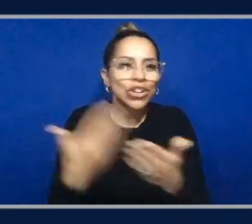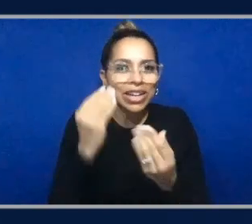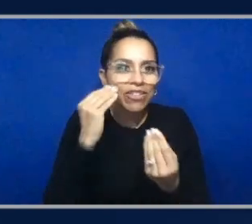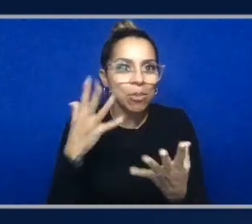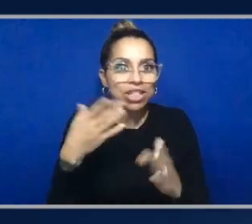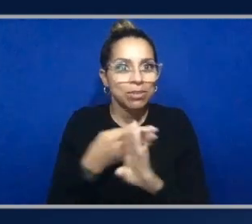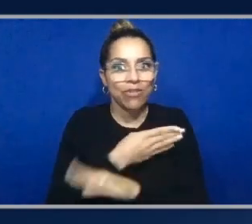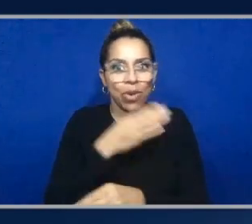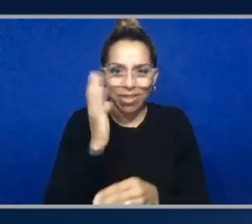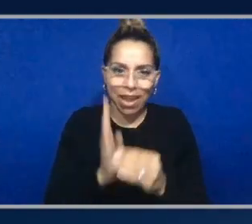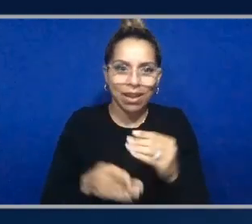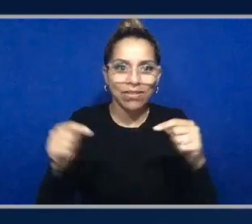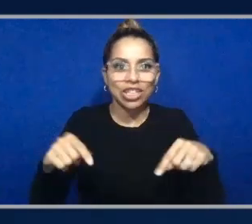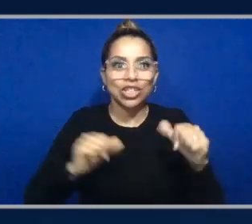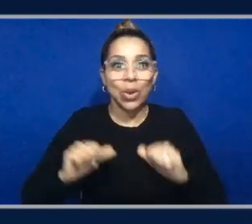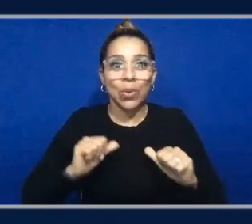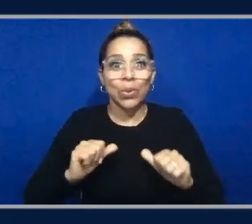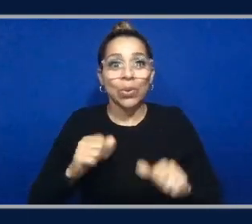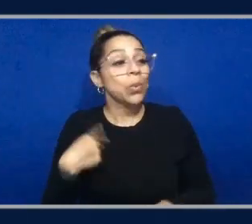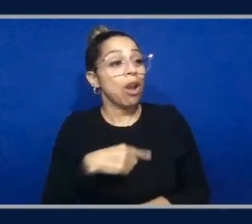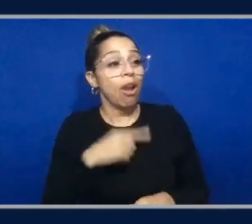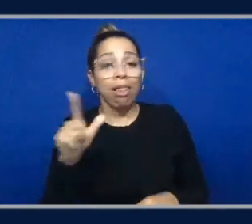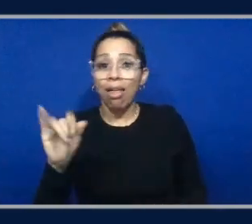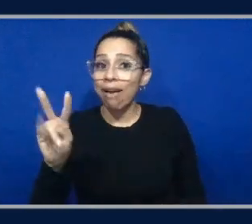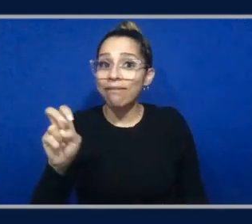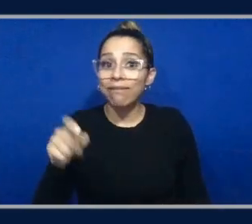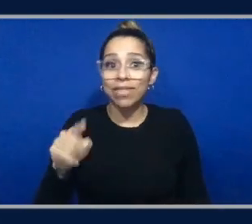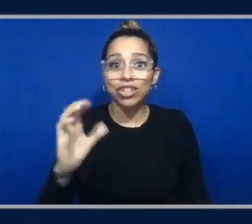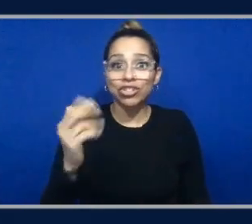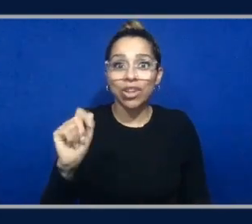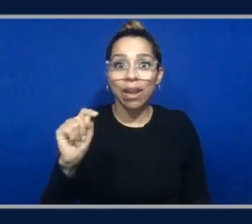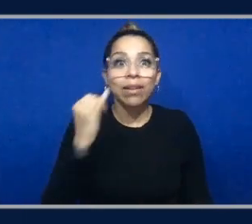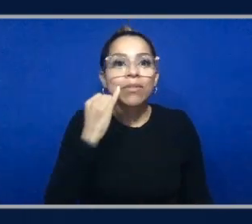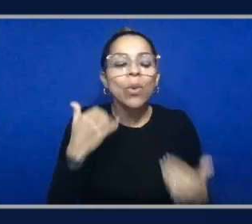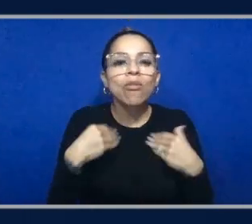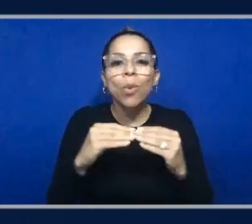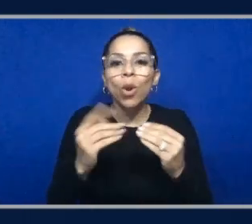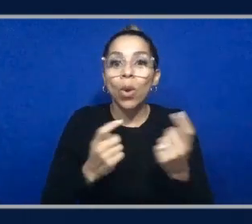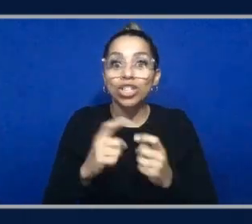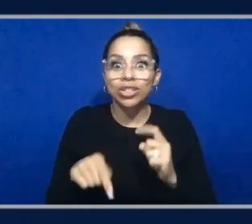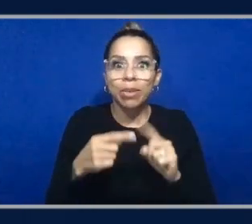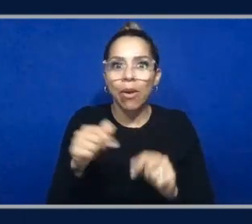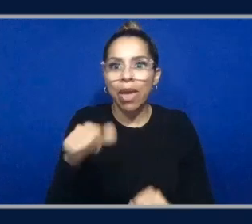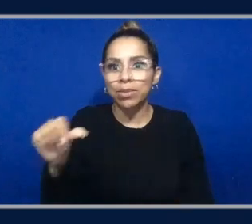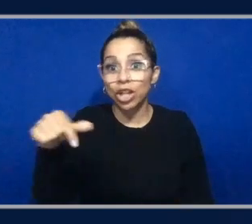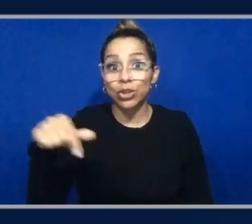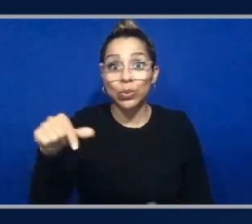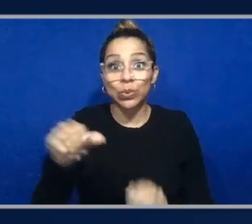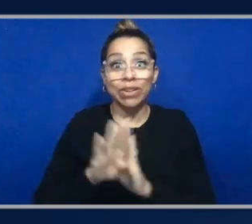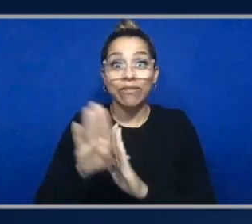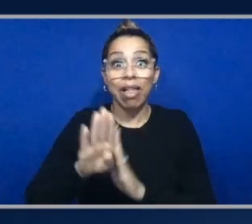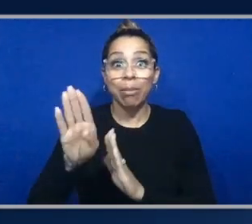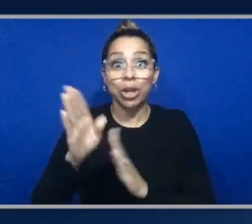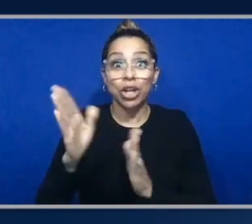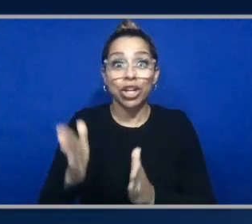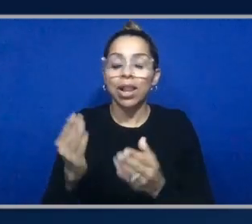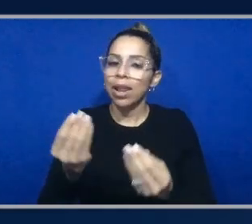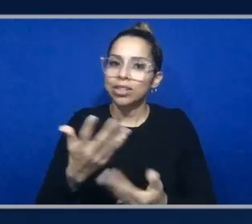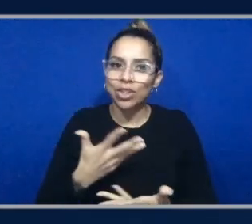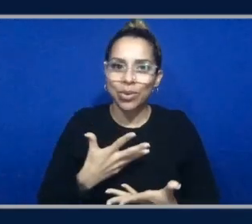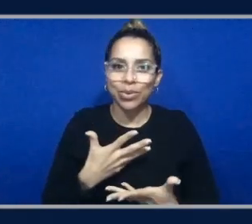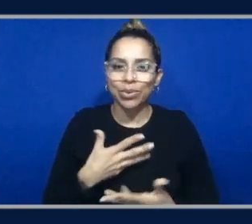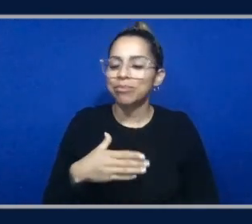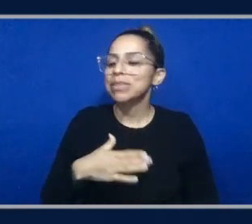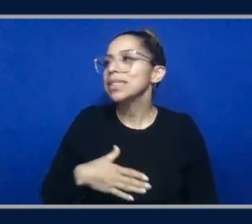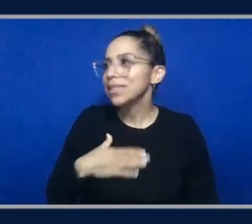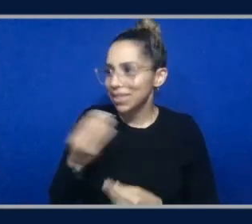Yeah, and we're here live in the chat, so if you have questions about Yes. Amazon Q Developer, let us know. Please let us know and keep the chat going. We want